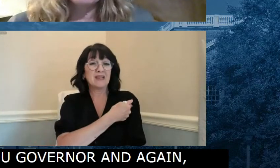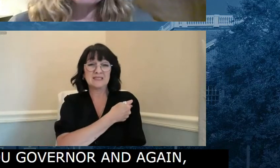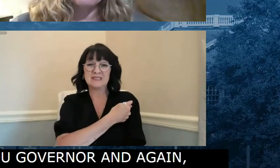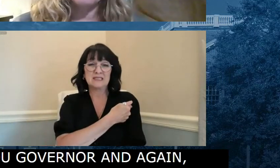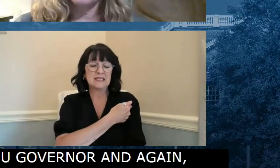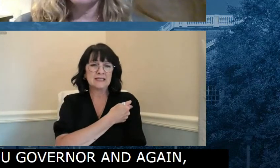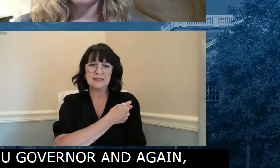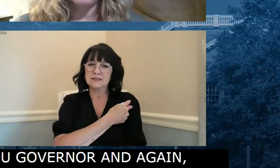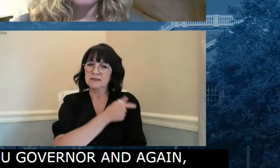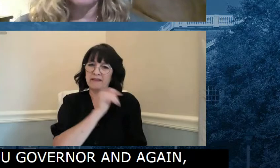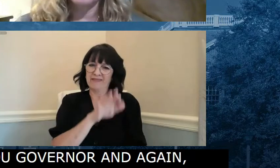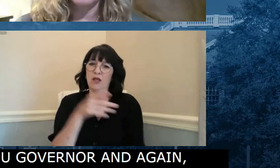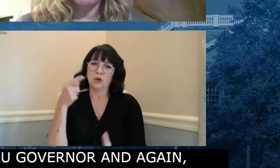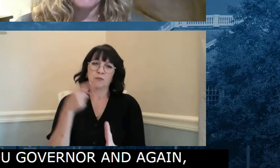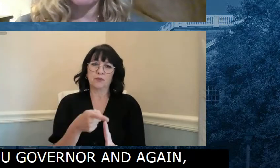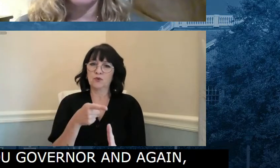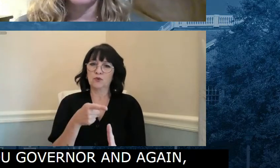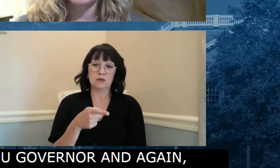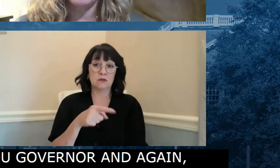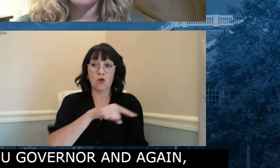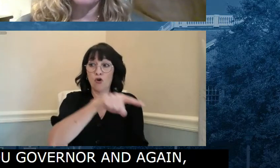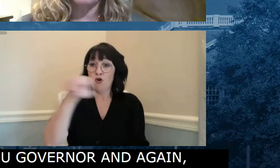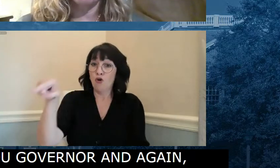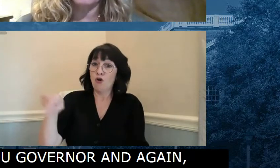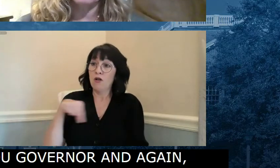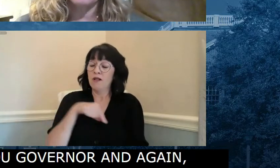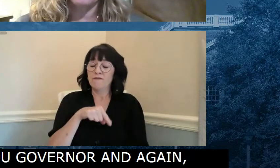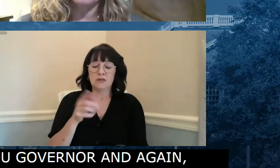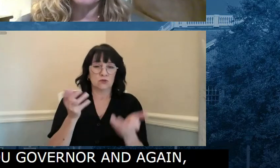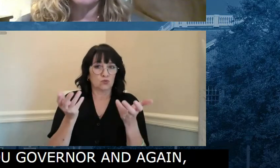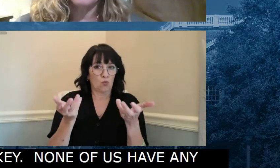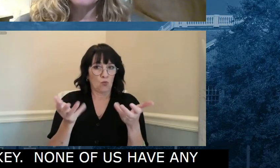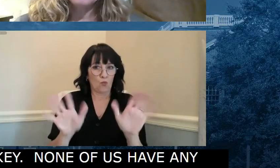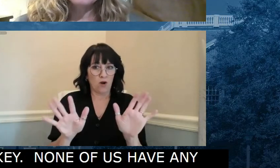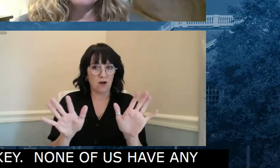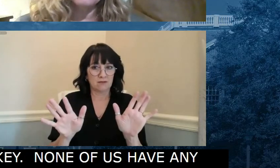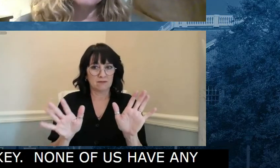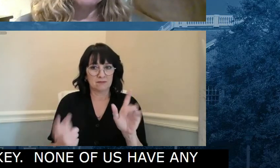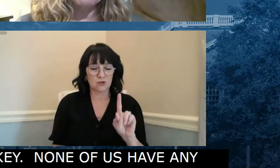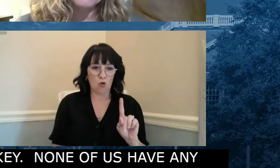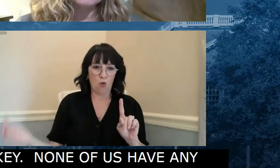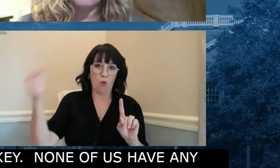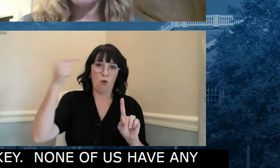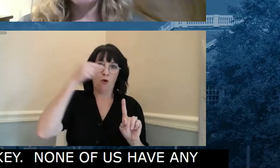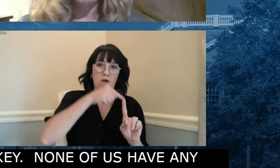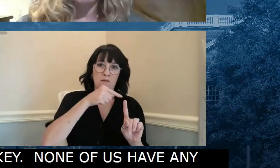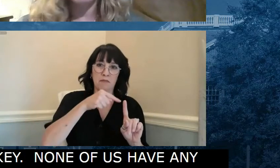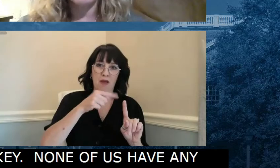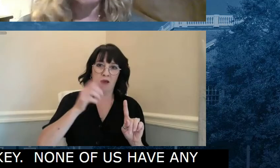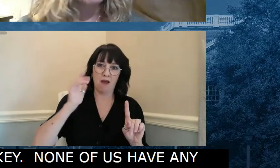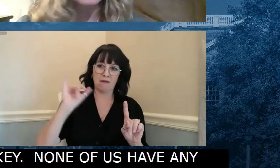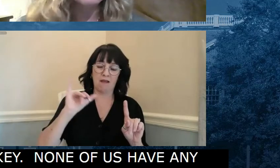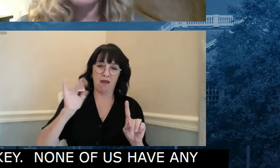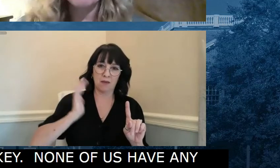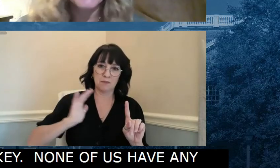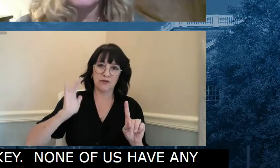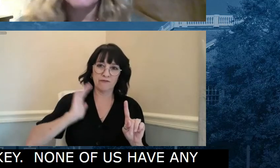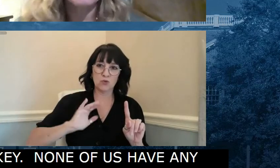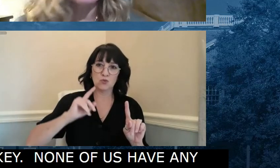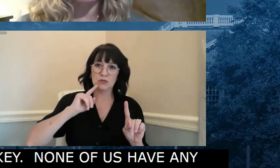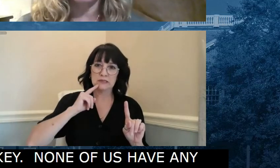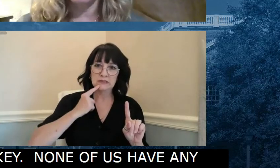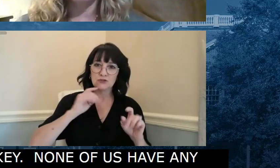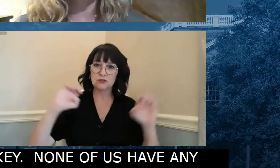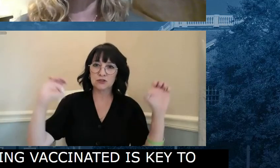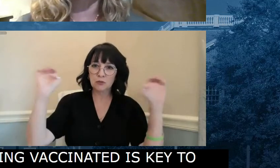of us have any desire to go backwards, and getting vaccinated is just key to preventing that. But if for whatever reason you're not